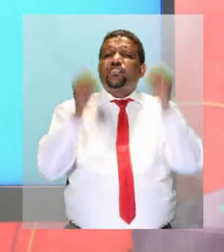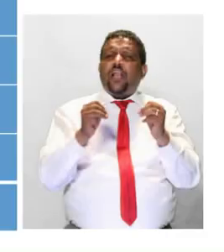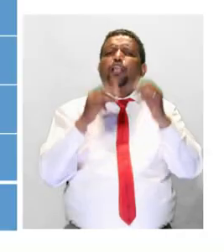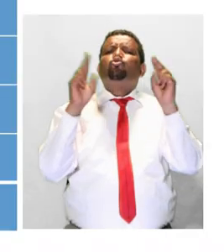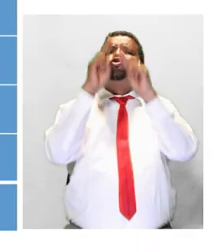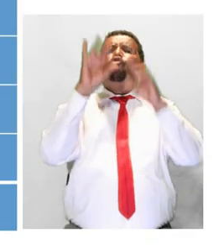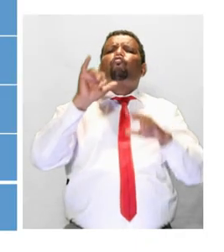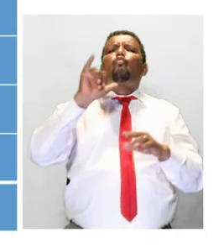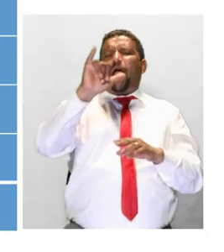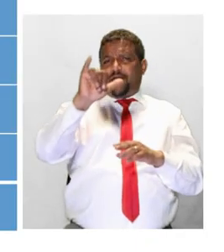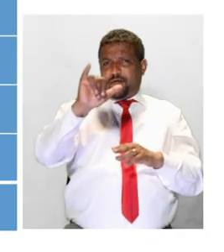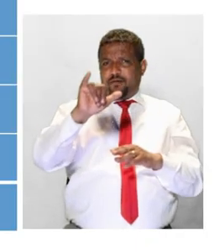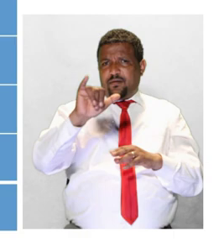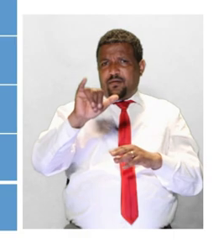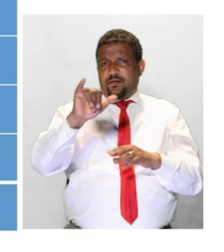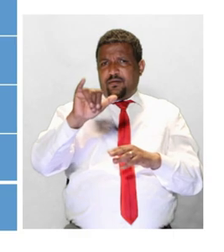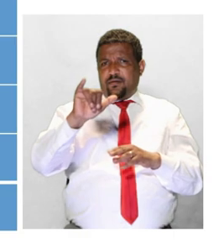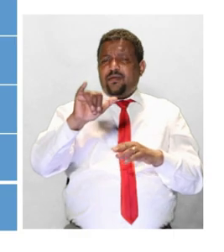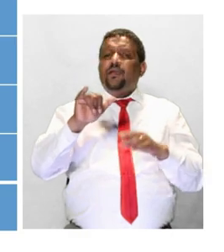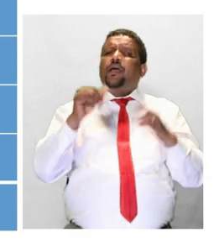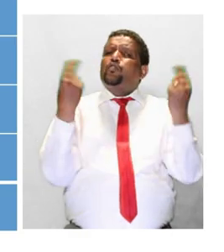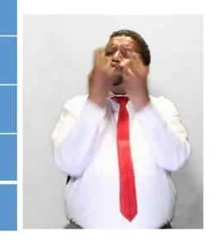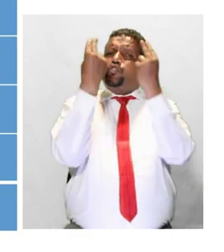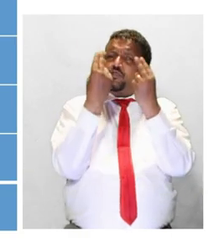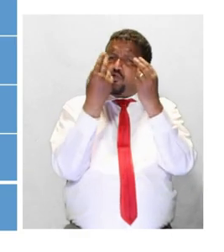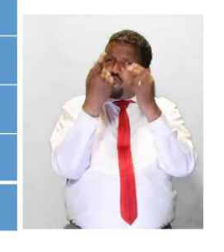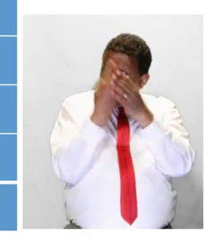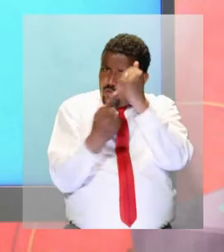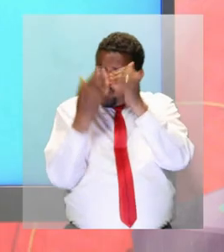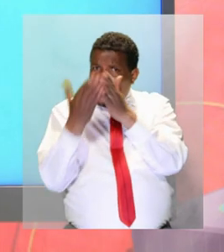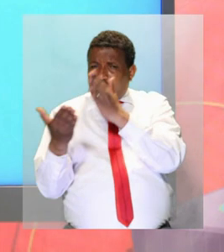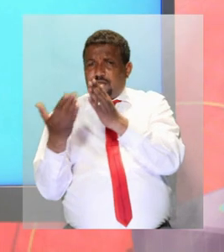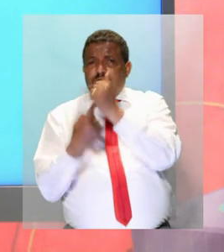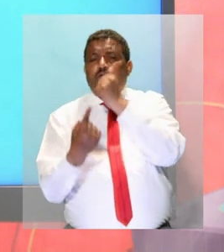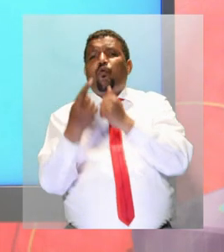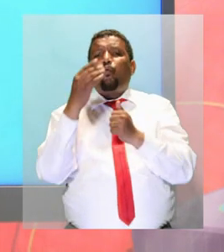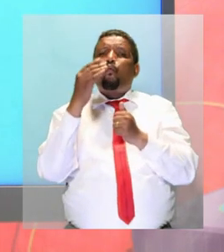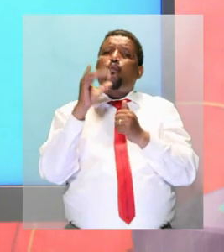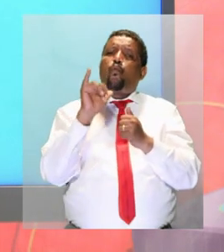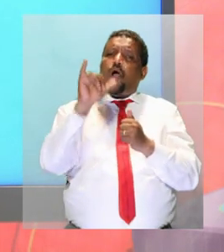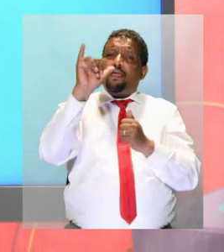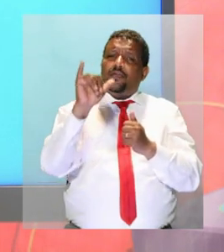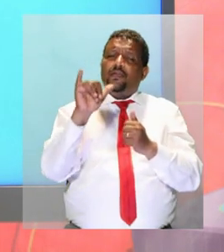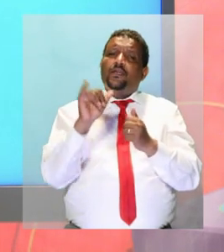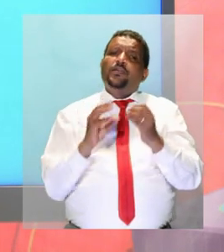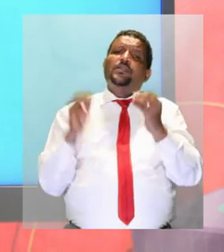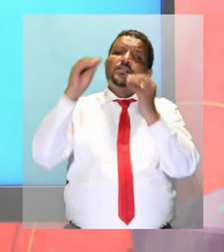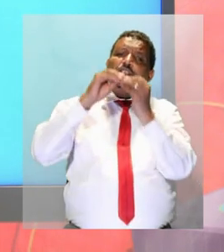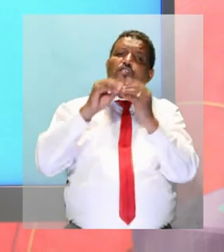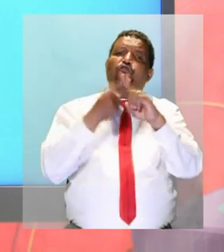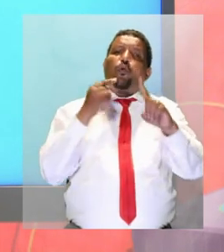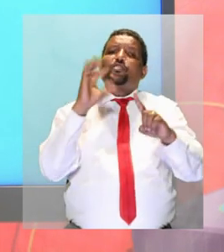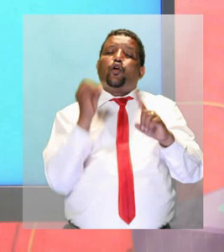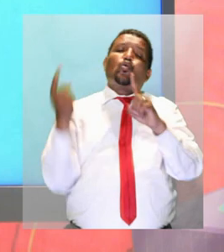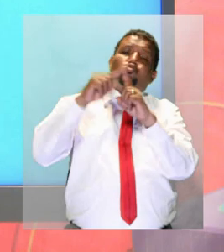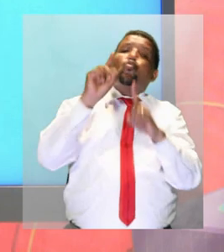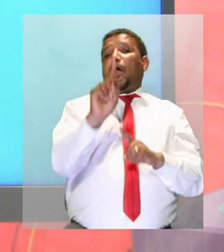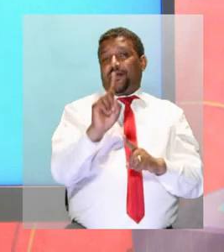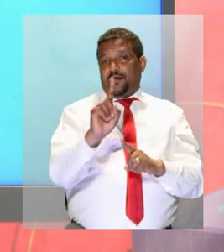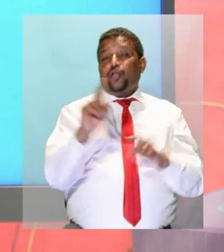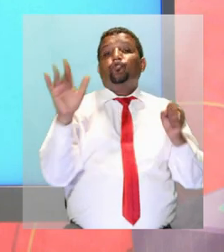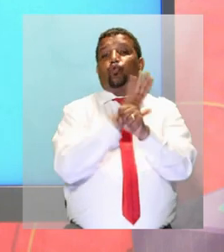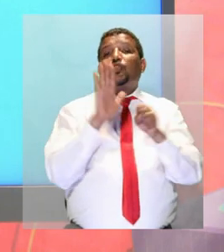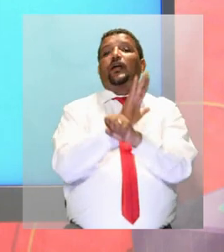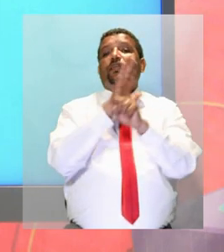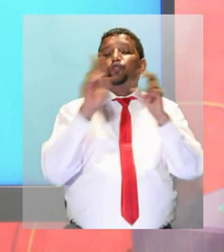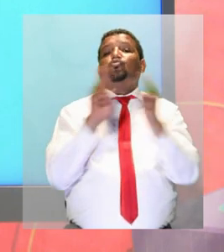Here, as consumption of unit of consumption of Y increased from 0 to 1, total utility increased from 0 to